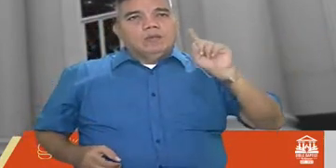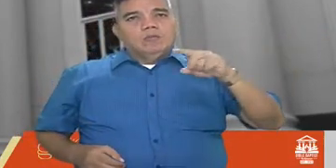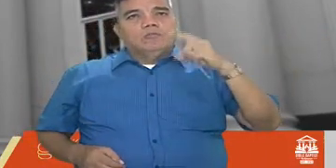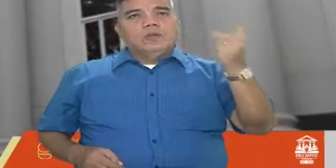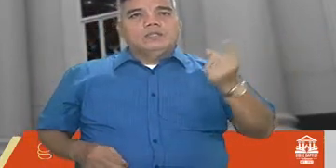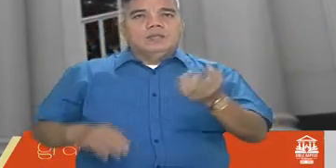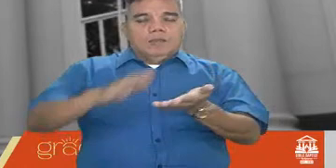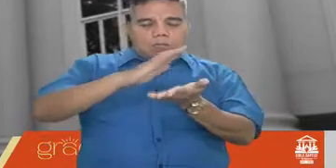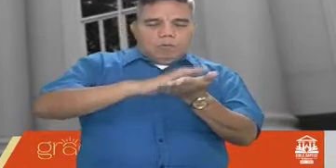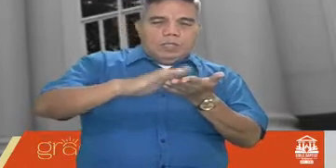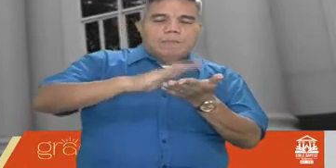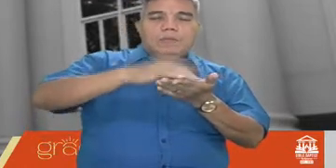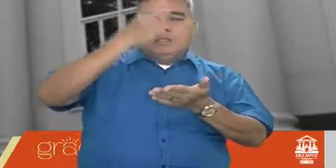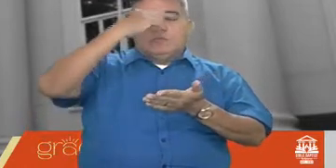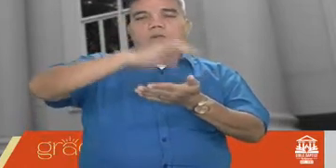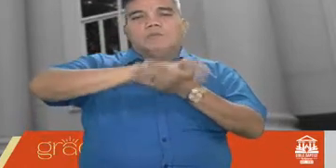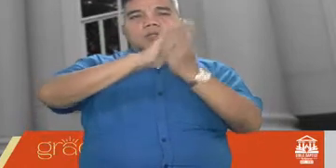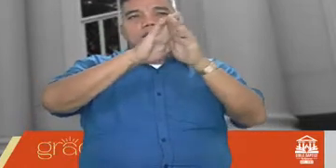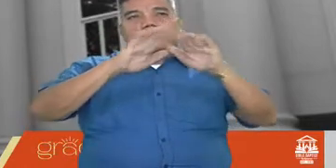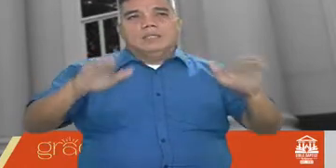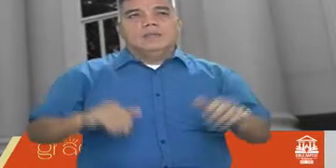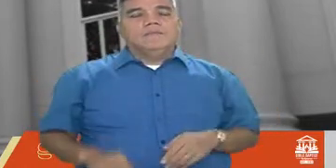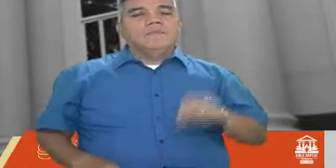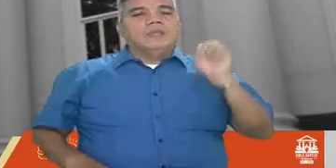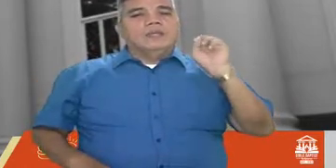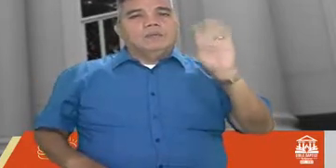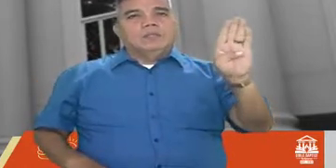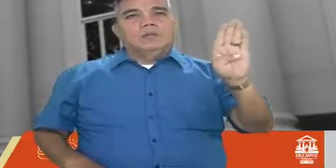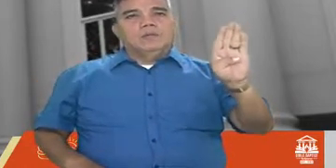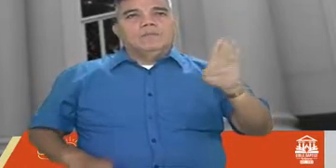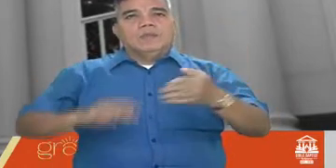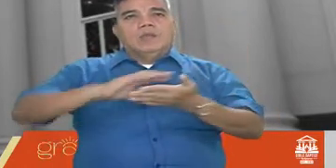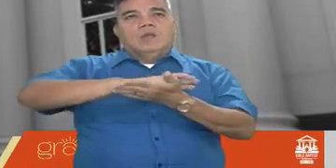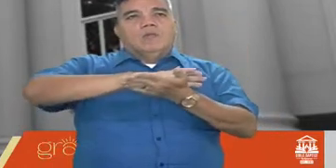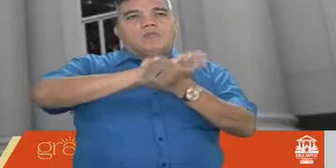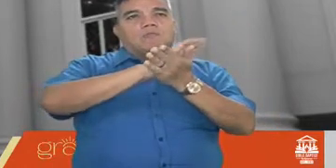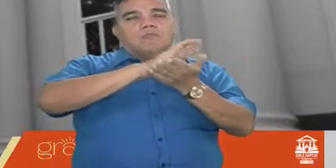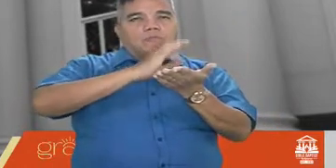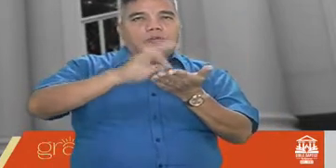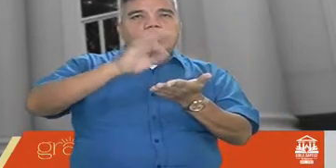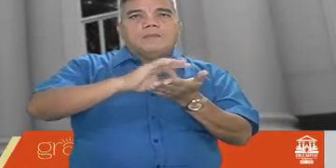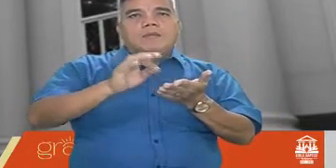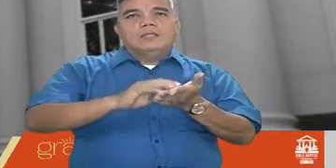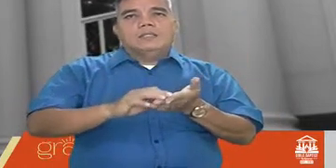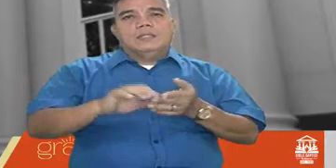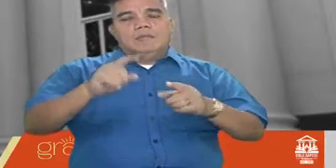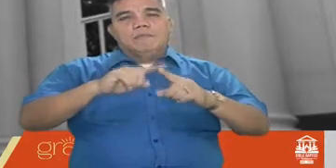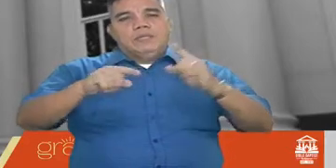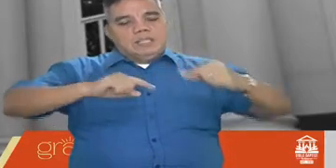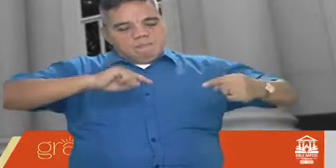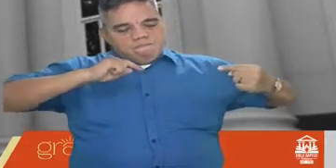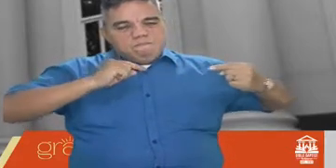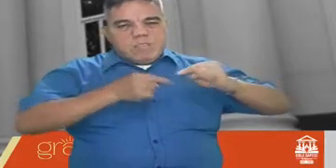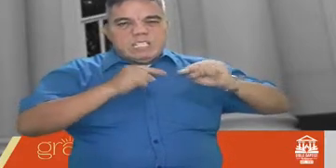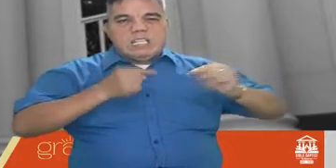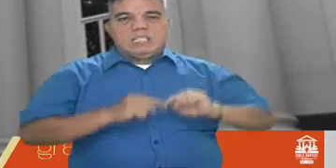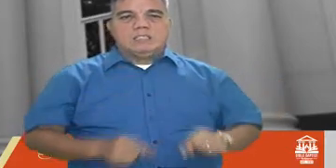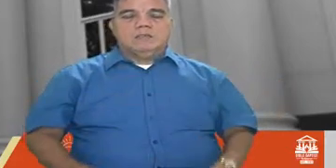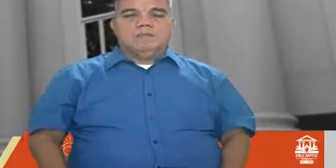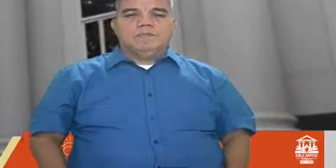first, forgiveness pursues peace, then forgiveness defeats bitterness. Kinsa